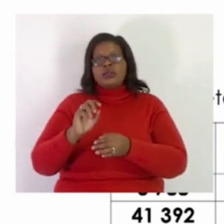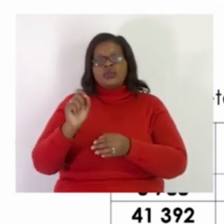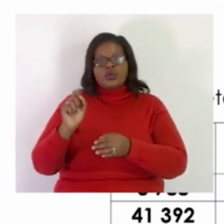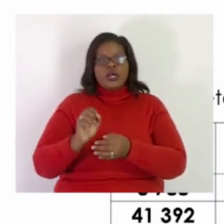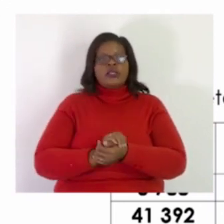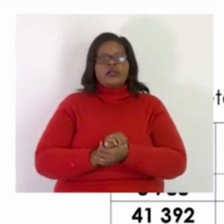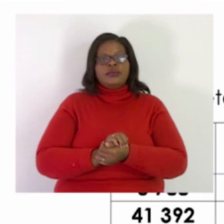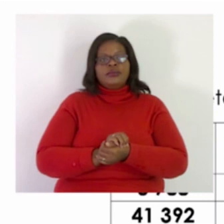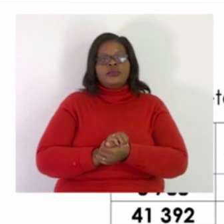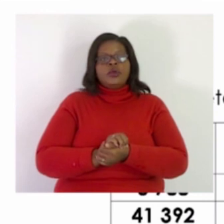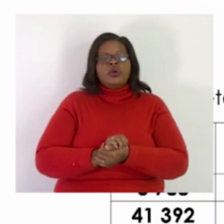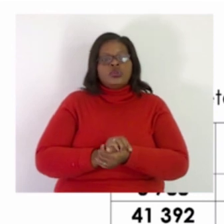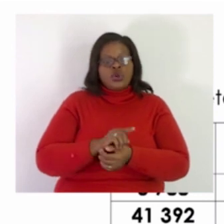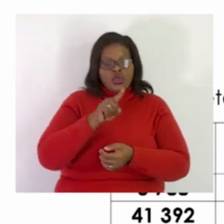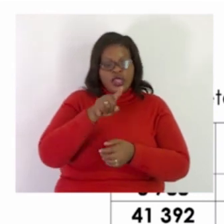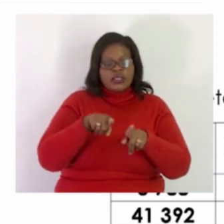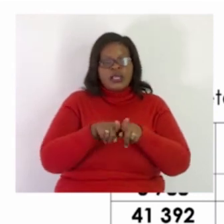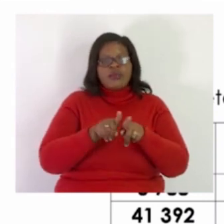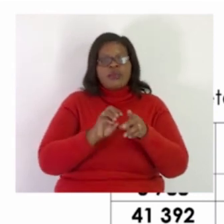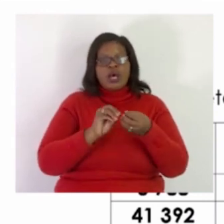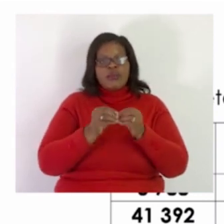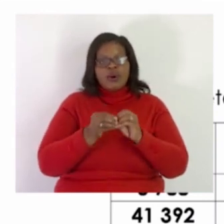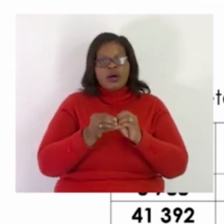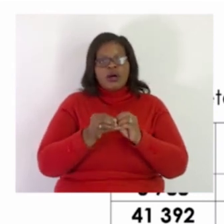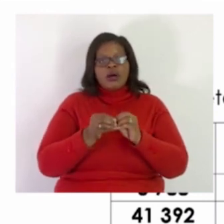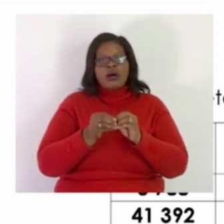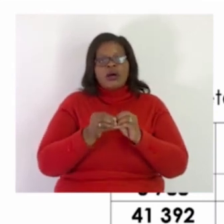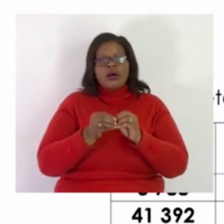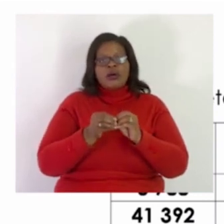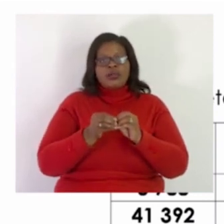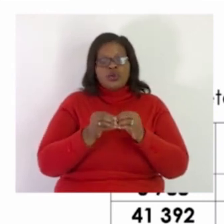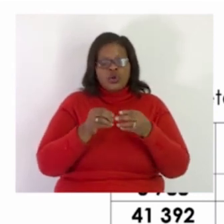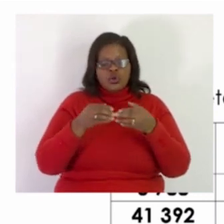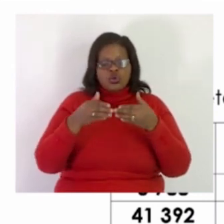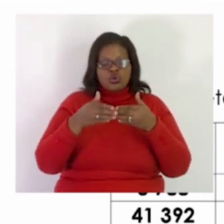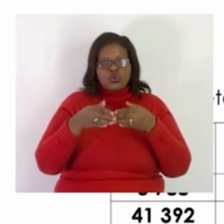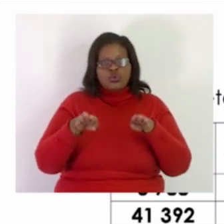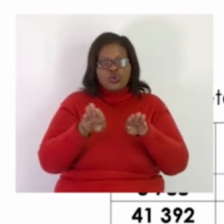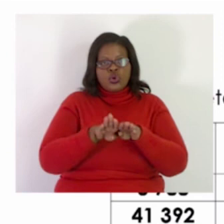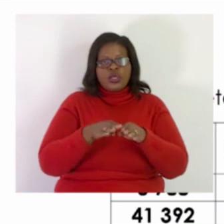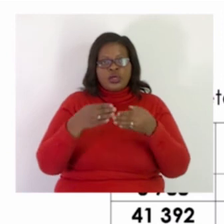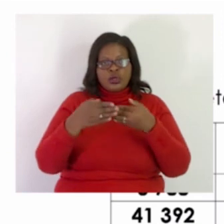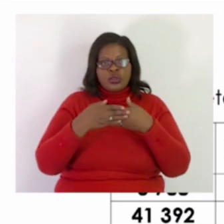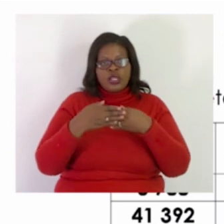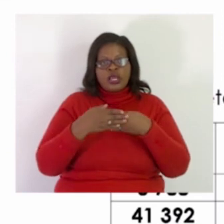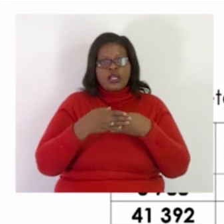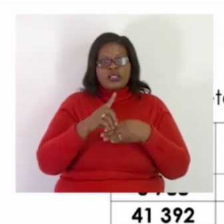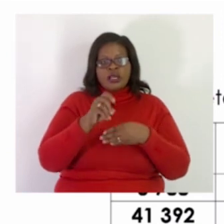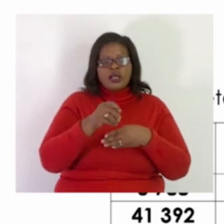3,788, rounded to the nearest 10,000, I have done that example for